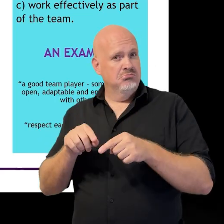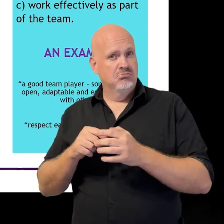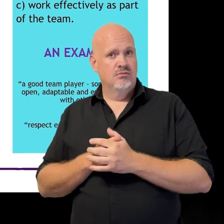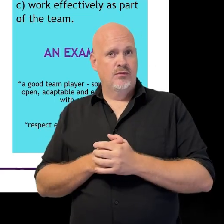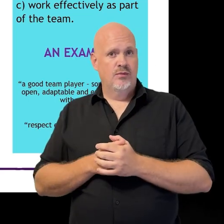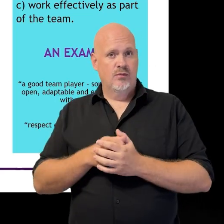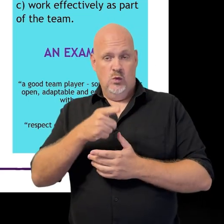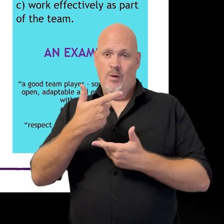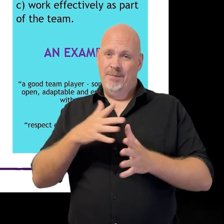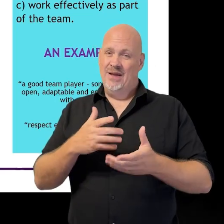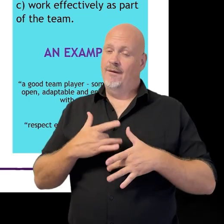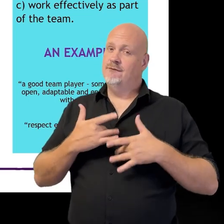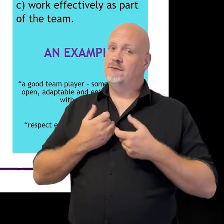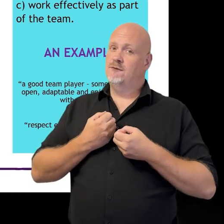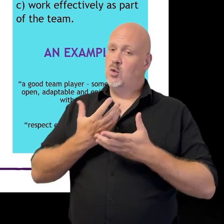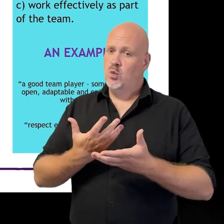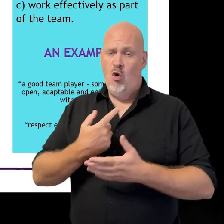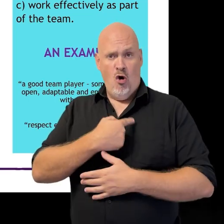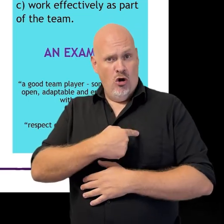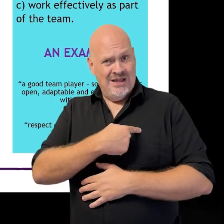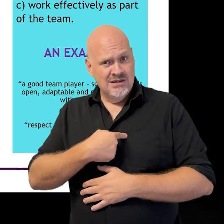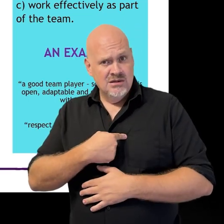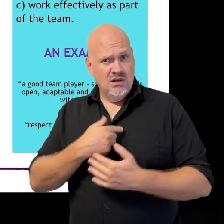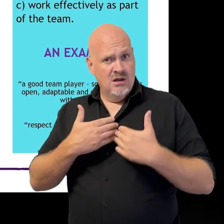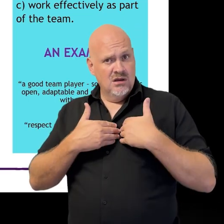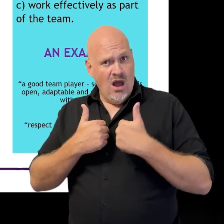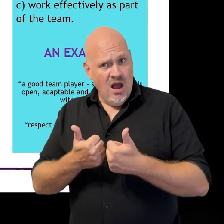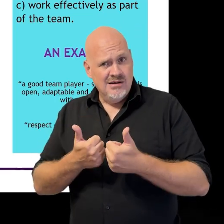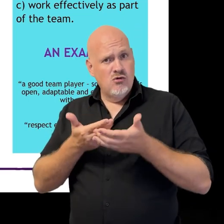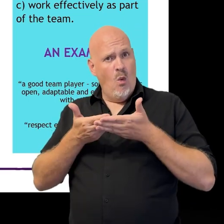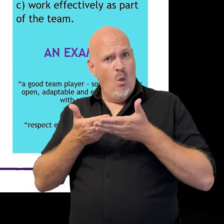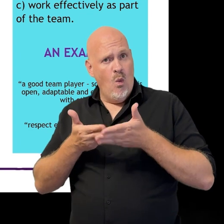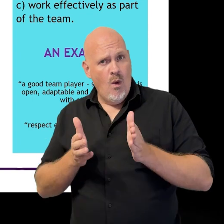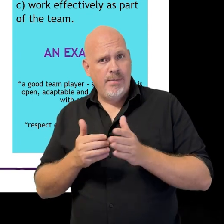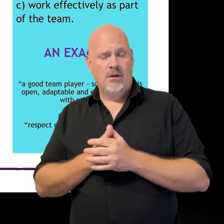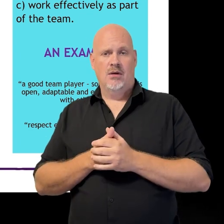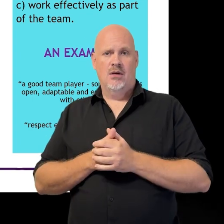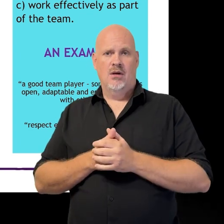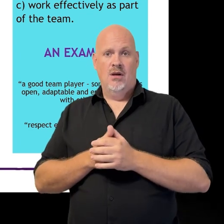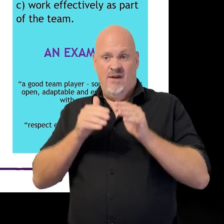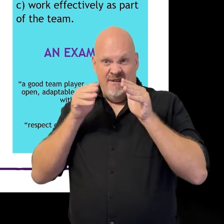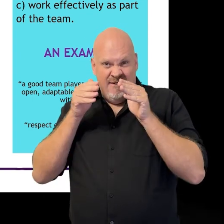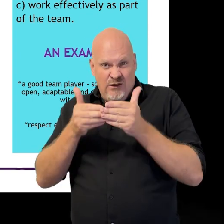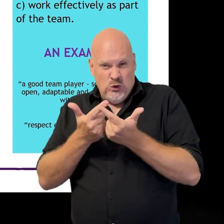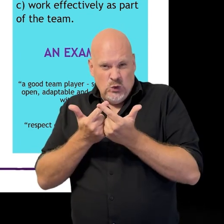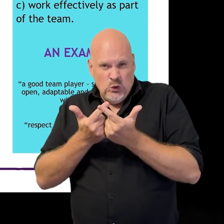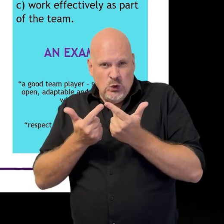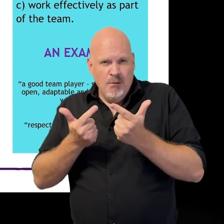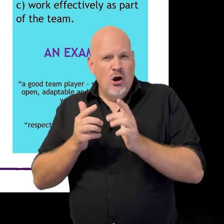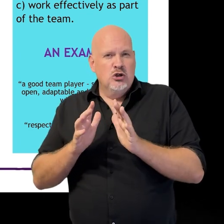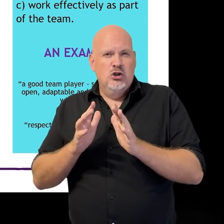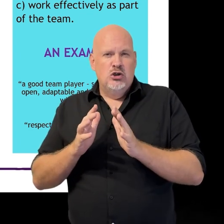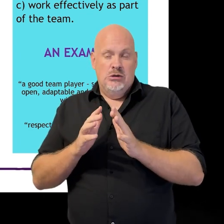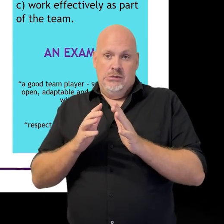an example about how you contributed your views and opinions to